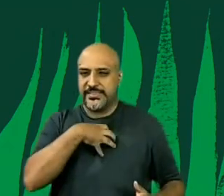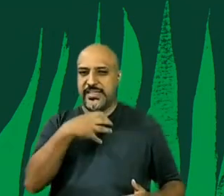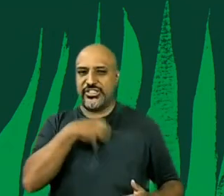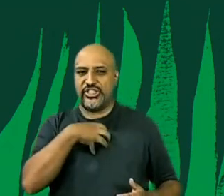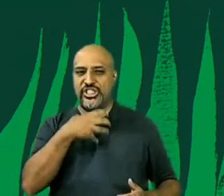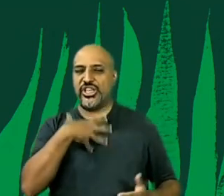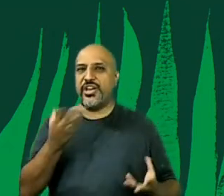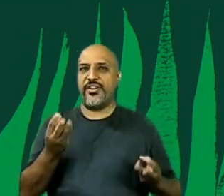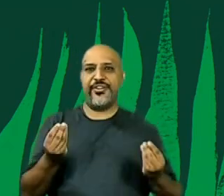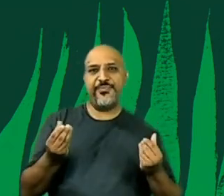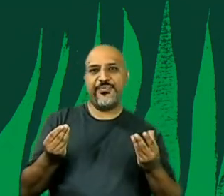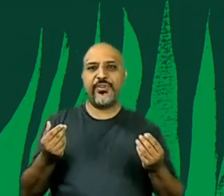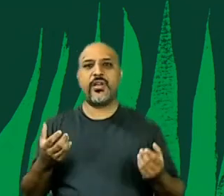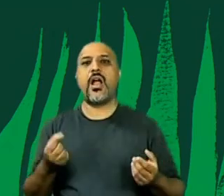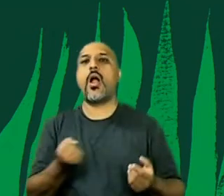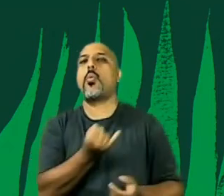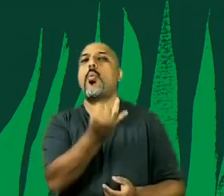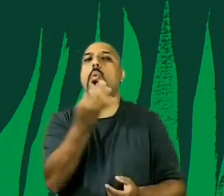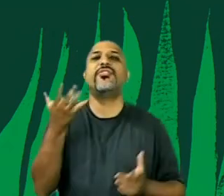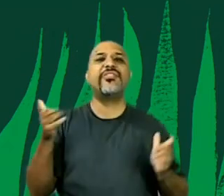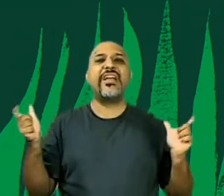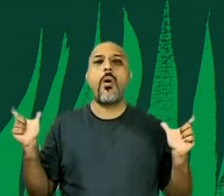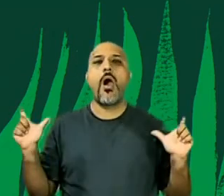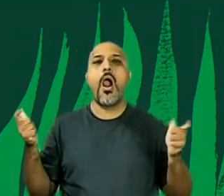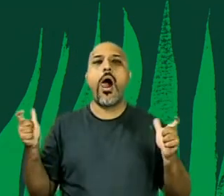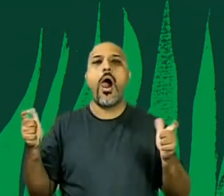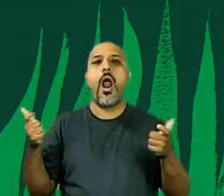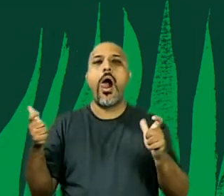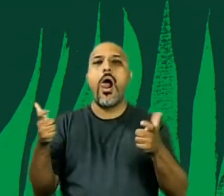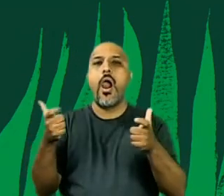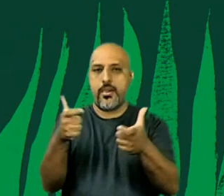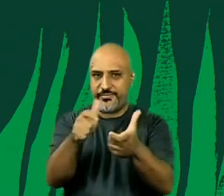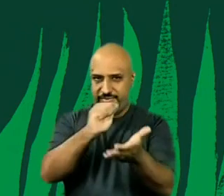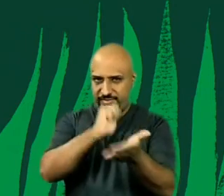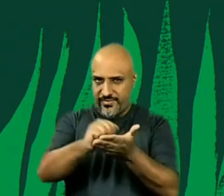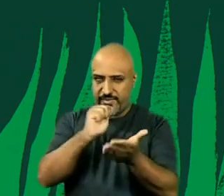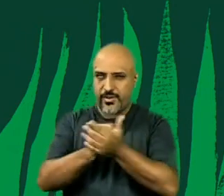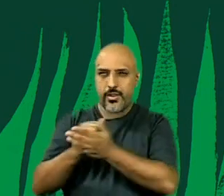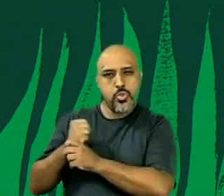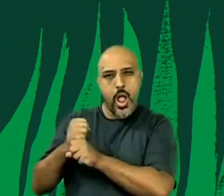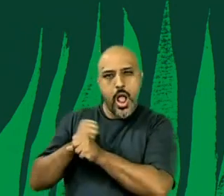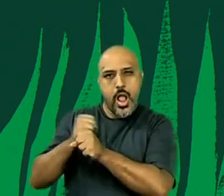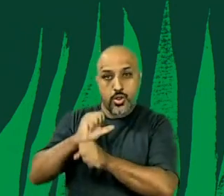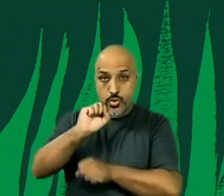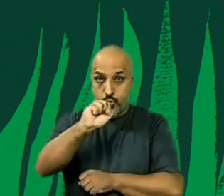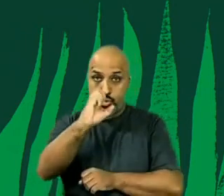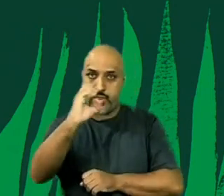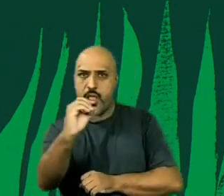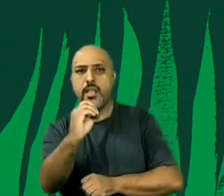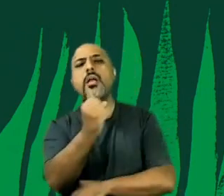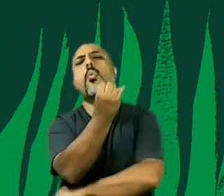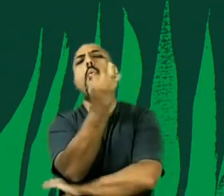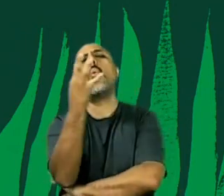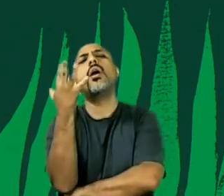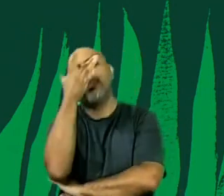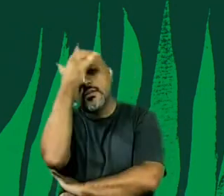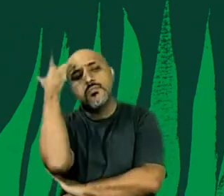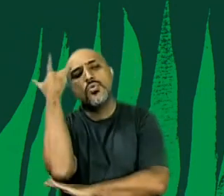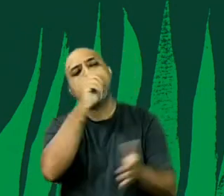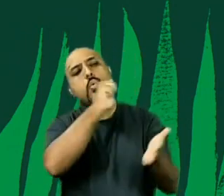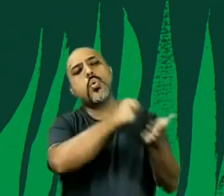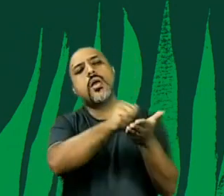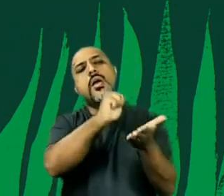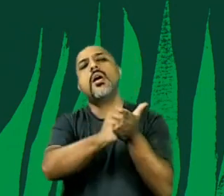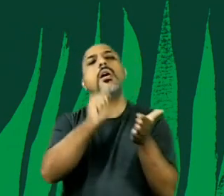felt a very small number of women writers, at least in the 1980s, you can count them on the fingers of one